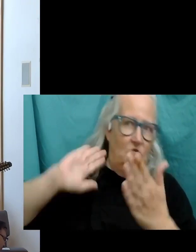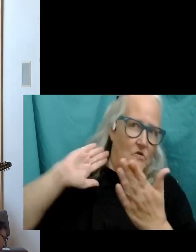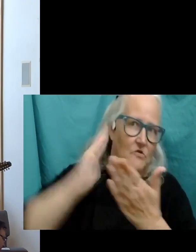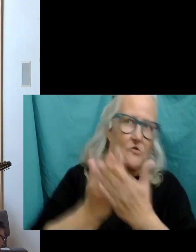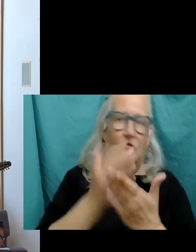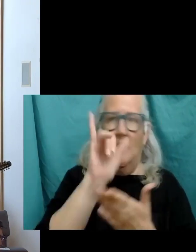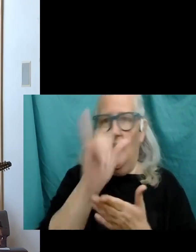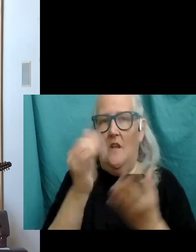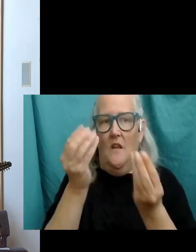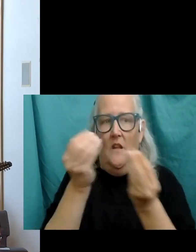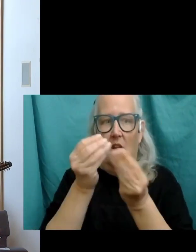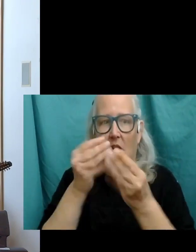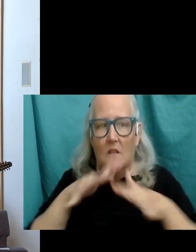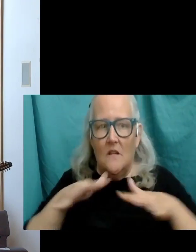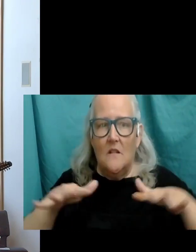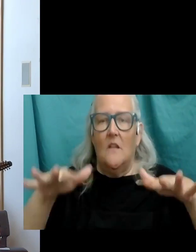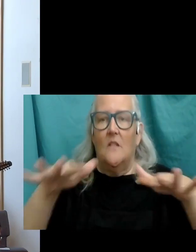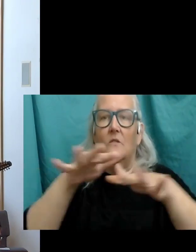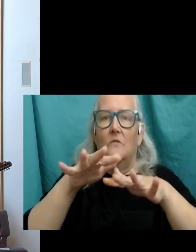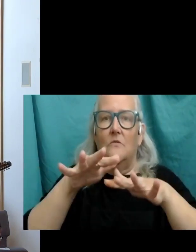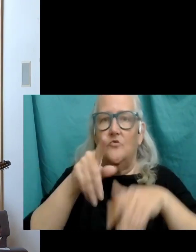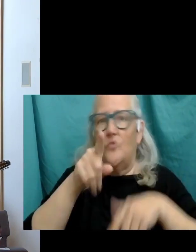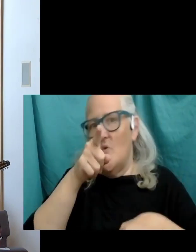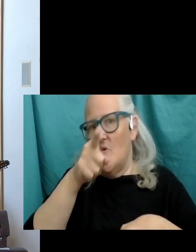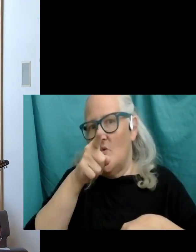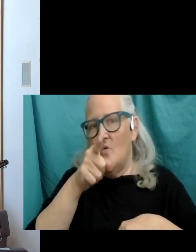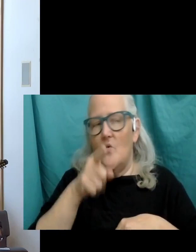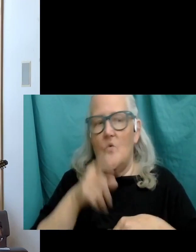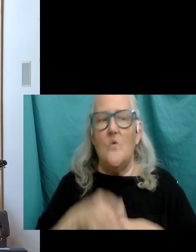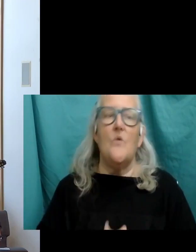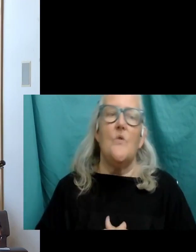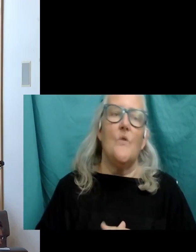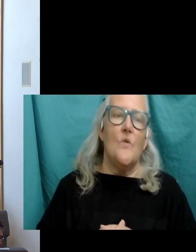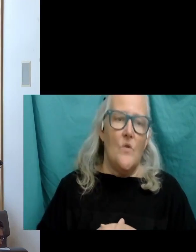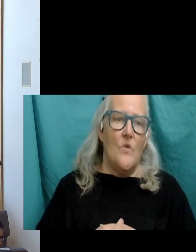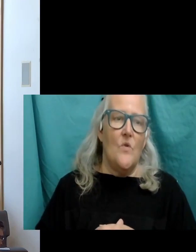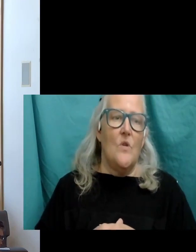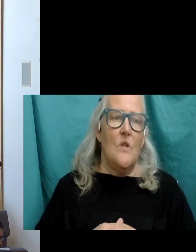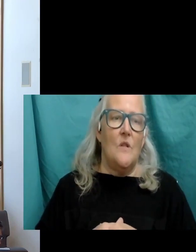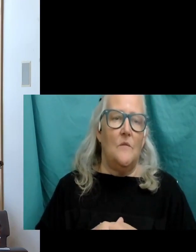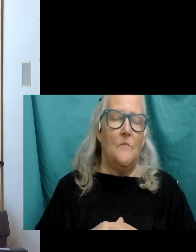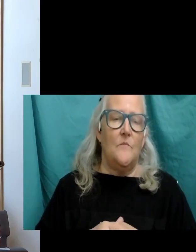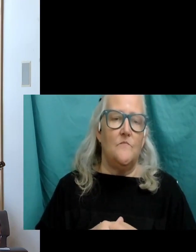reach another shore.